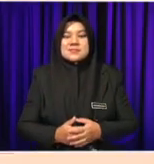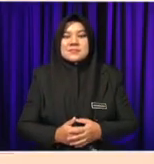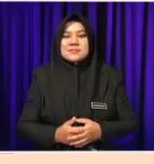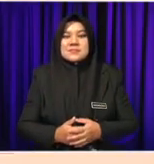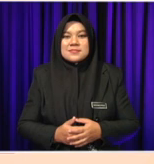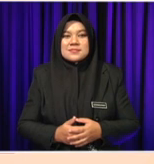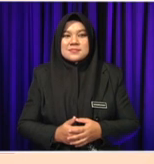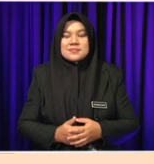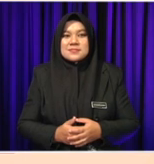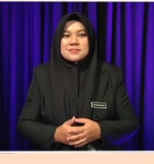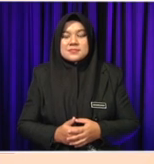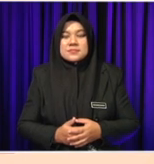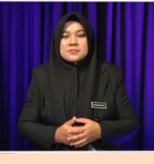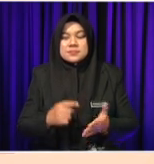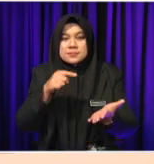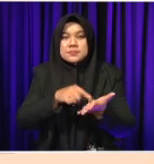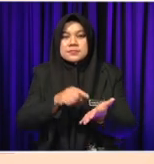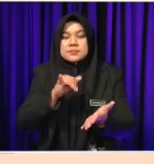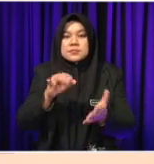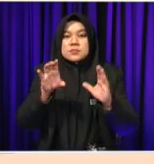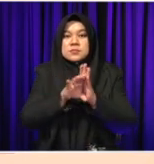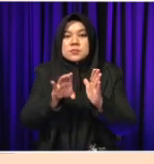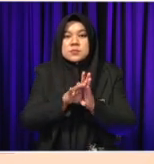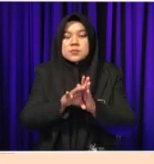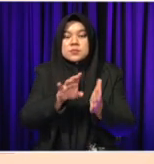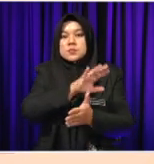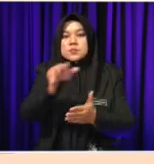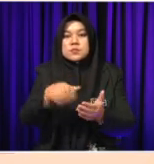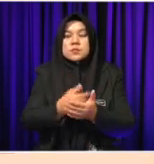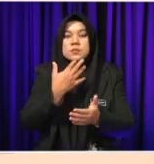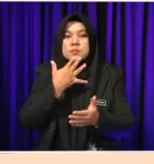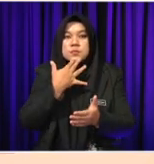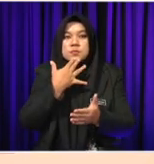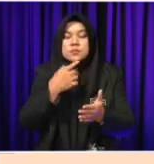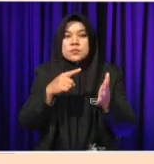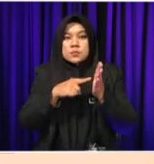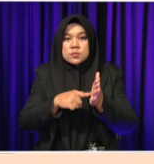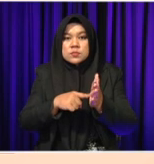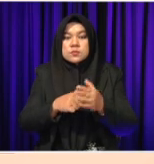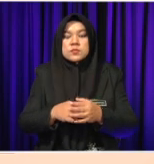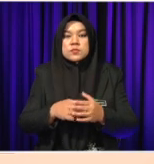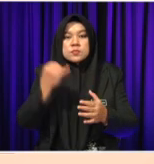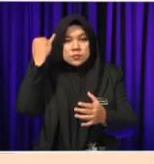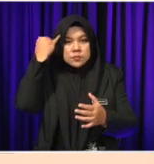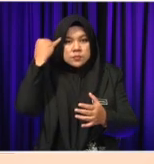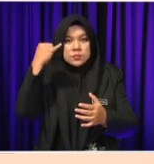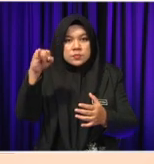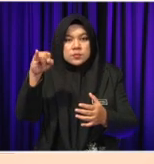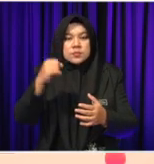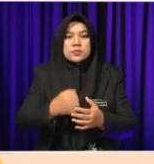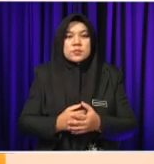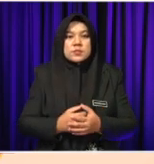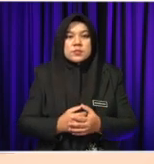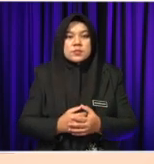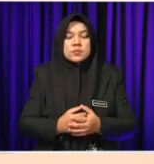Good job, guys. So this is an example of all the colours covered, which represents, each represents an idea that you can make up into a